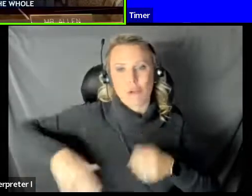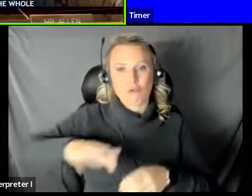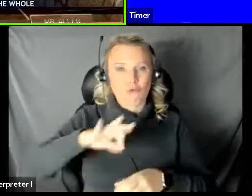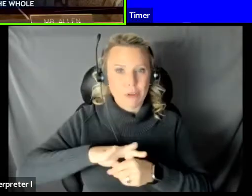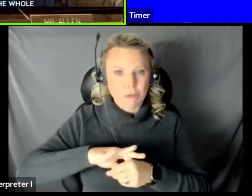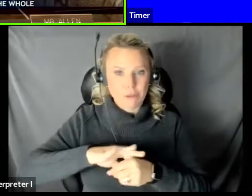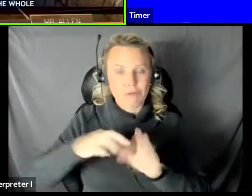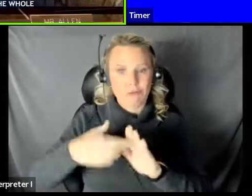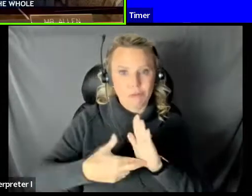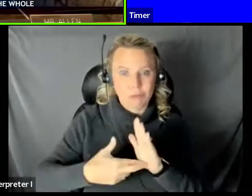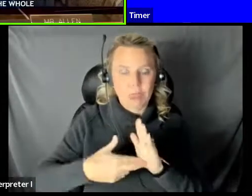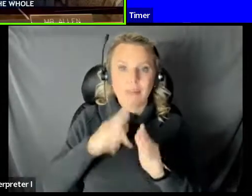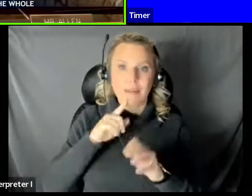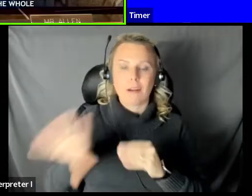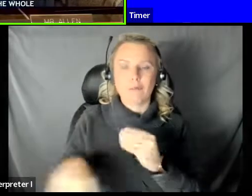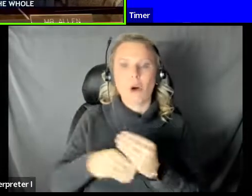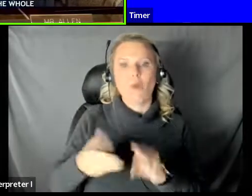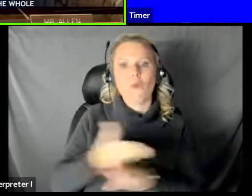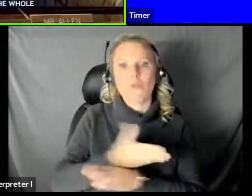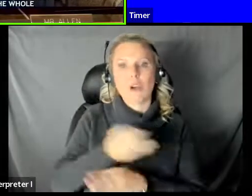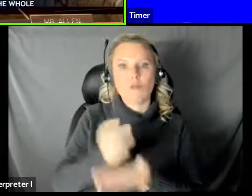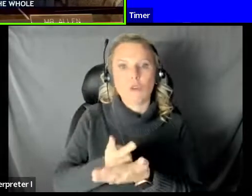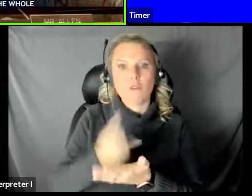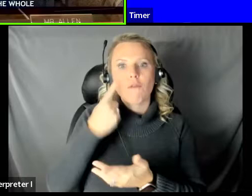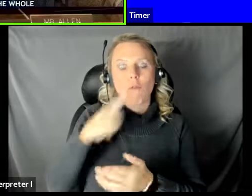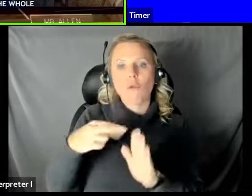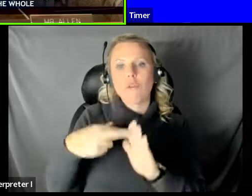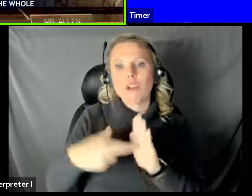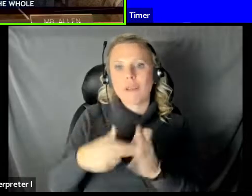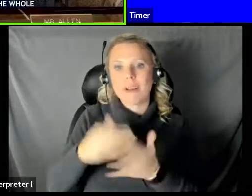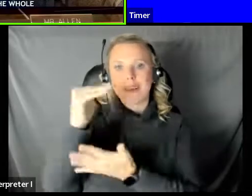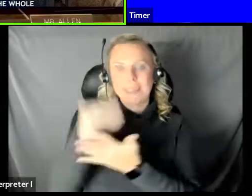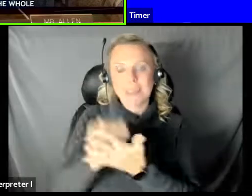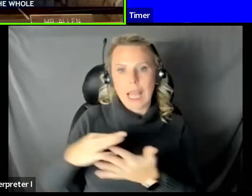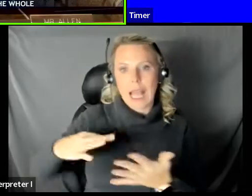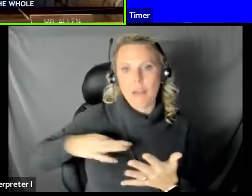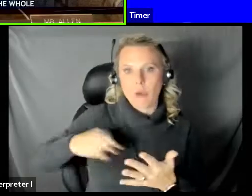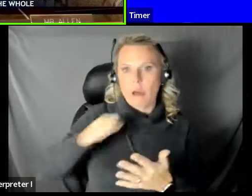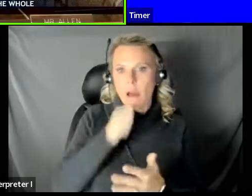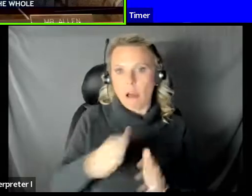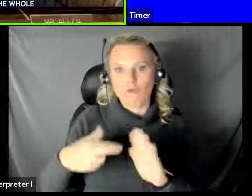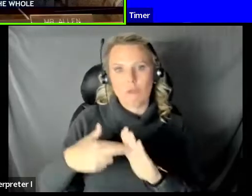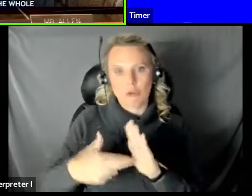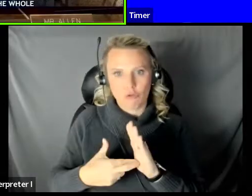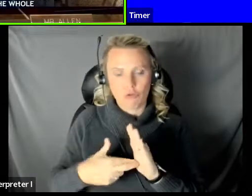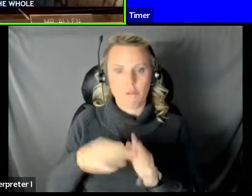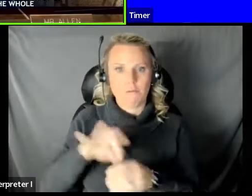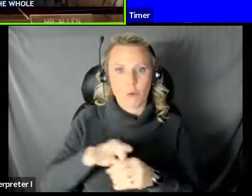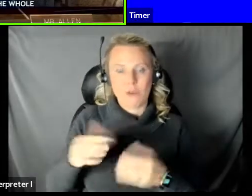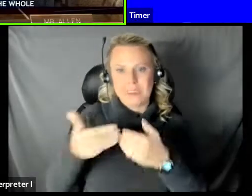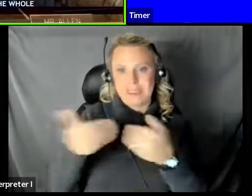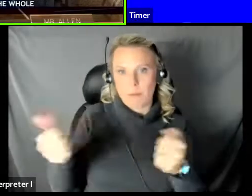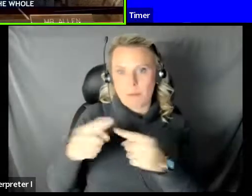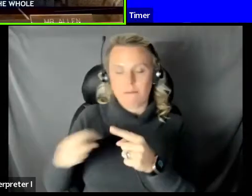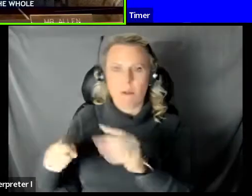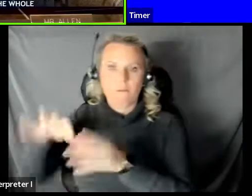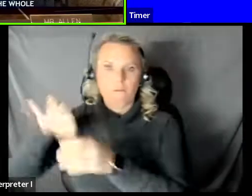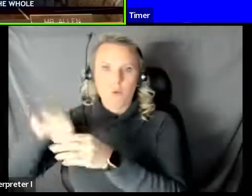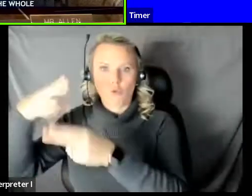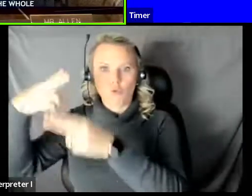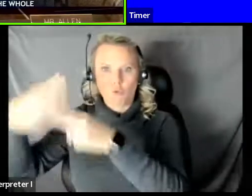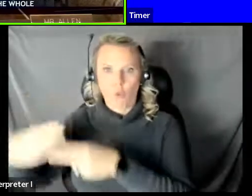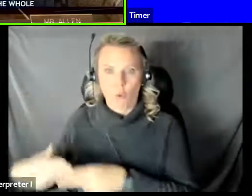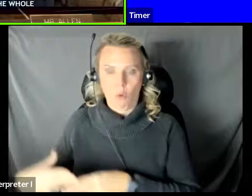vote. Instead, they're placed on the pre-approved for registration list, which is a list of eligible but unregistered voters and is separate from the voter roll. Within